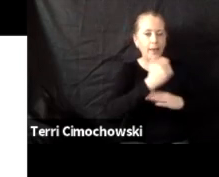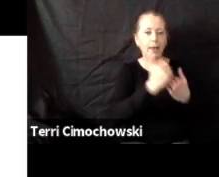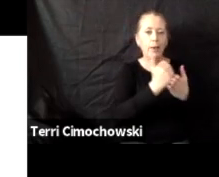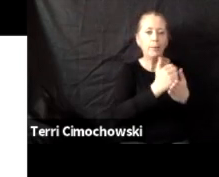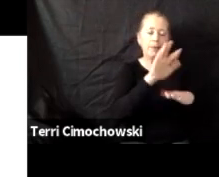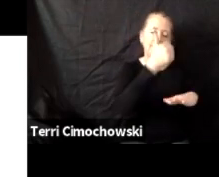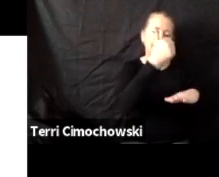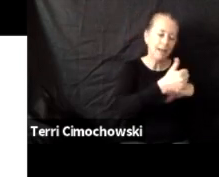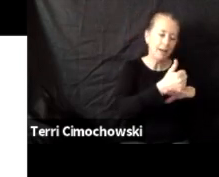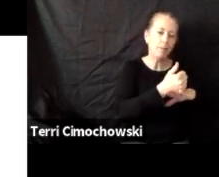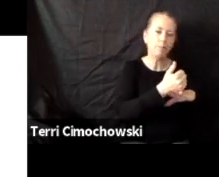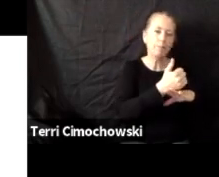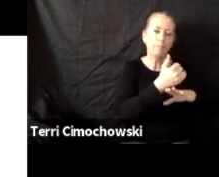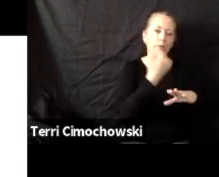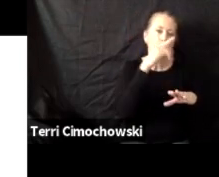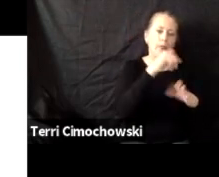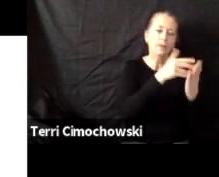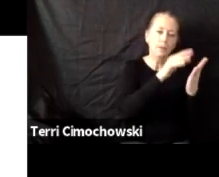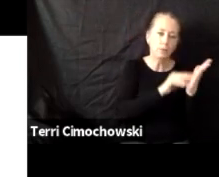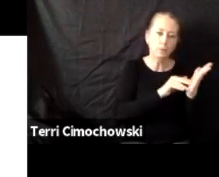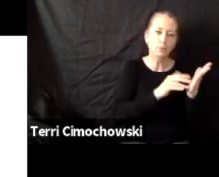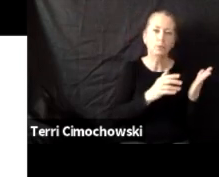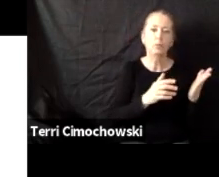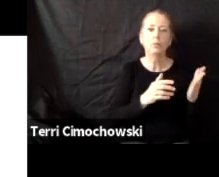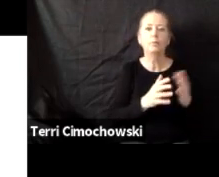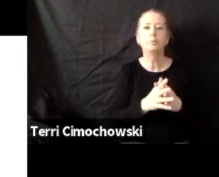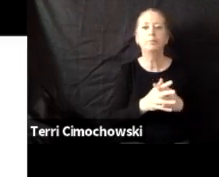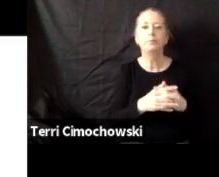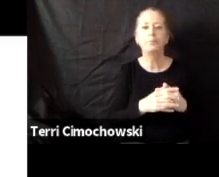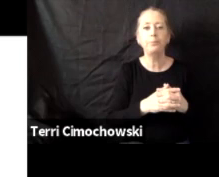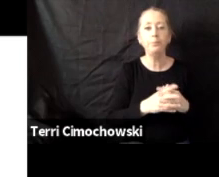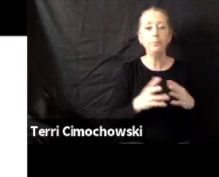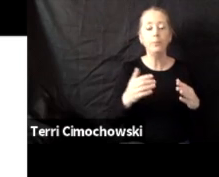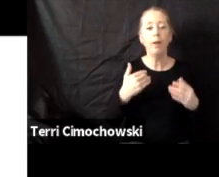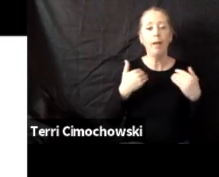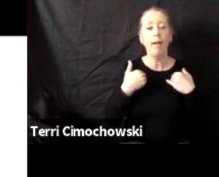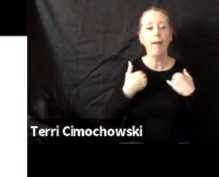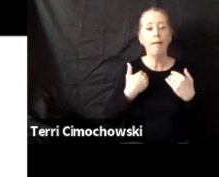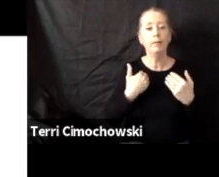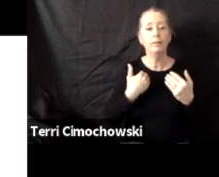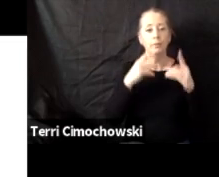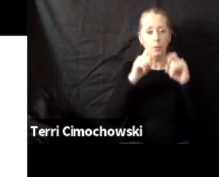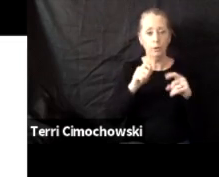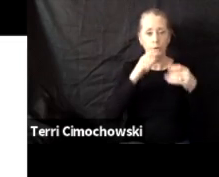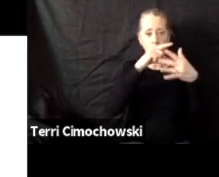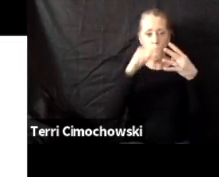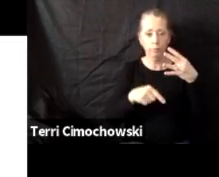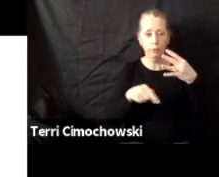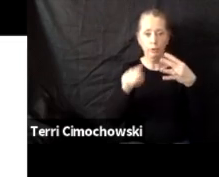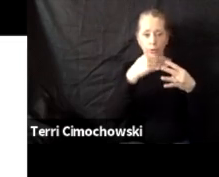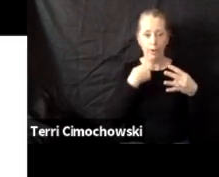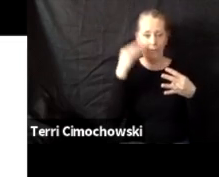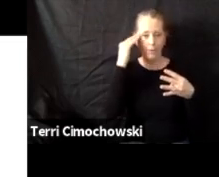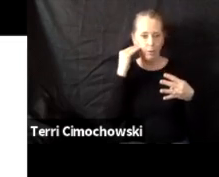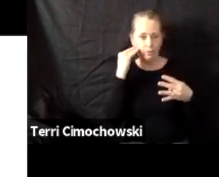the stage for your child. And so what I have are some questions here. One is, do you have an adult that